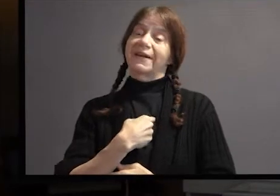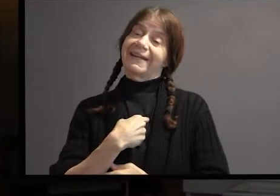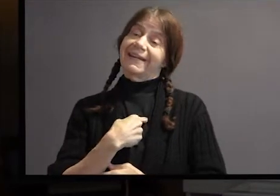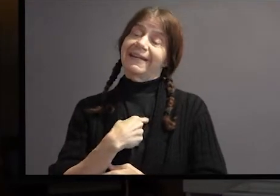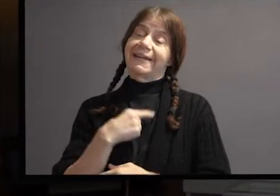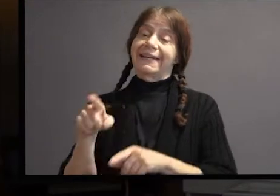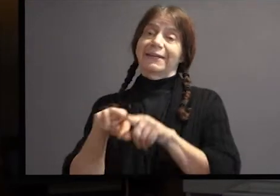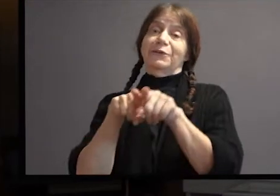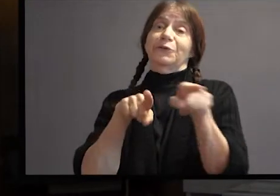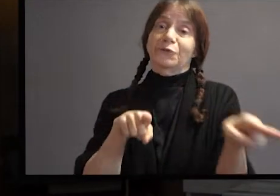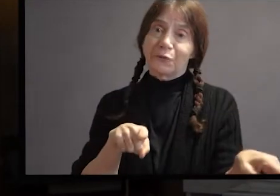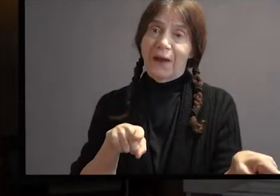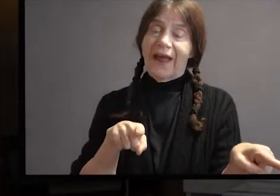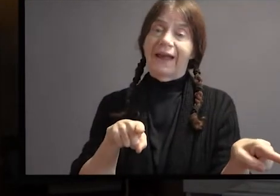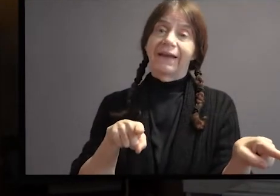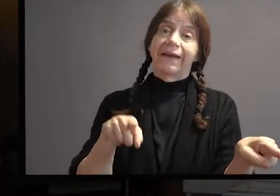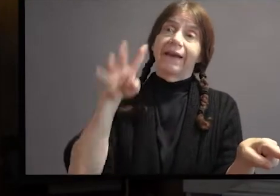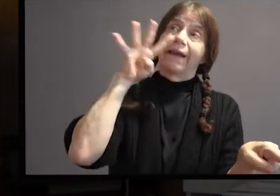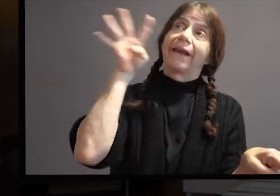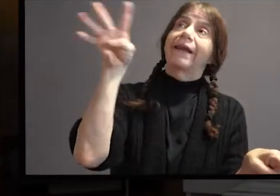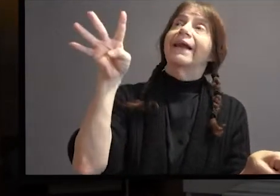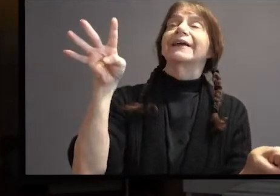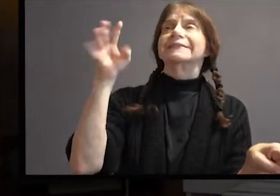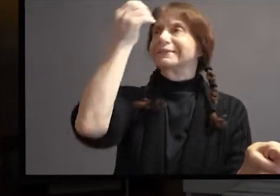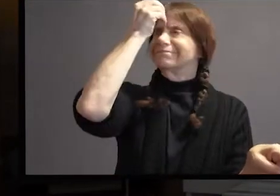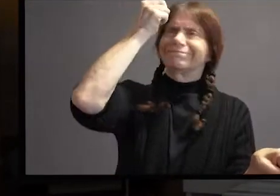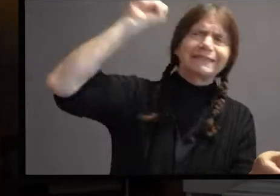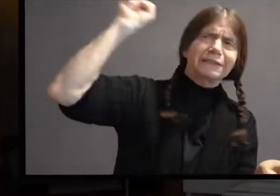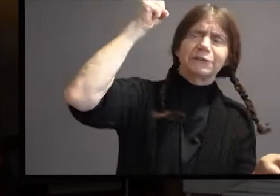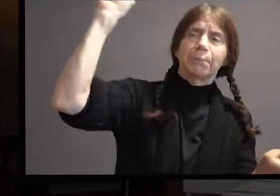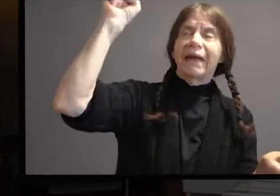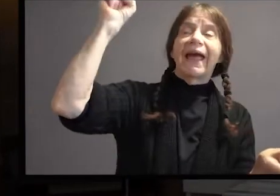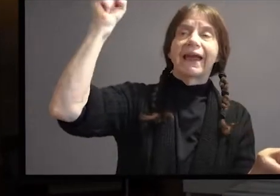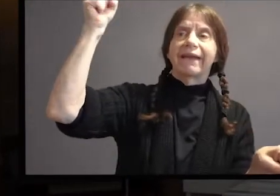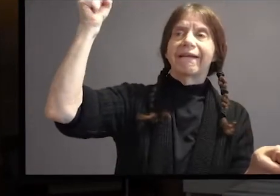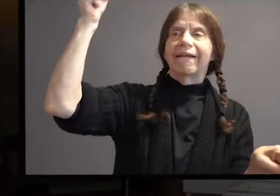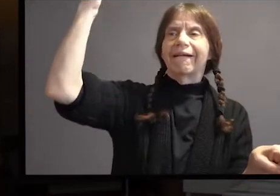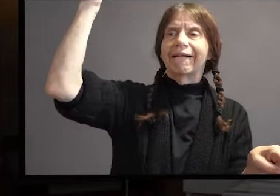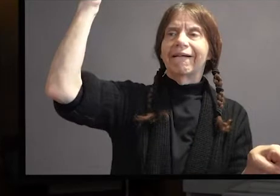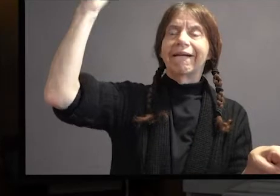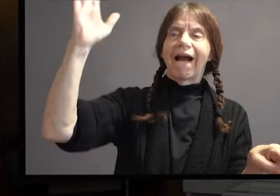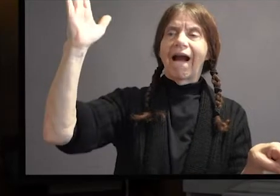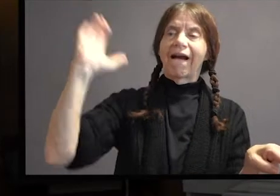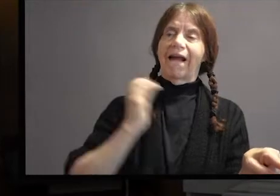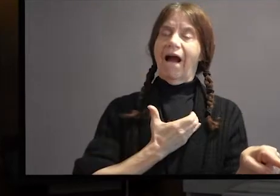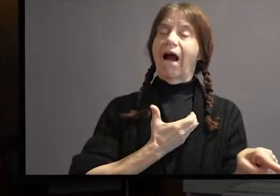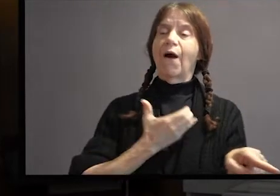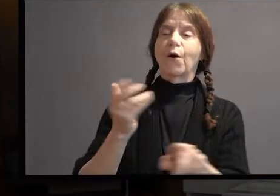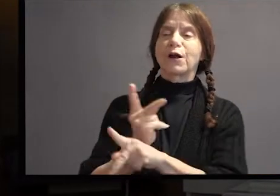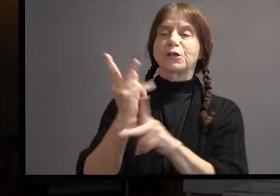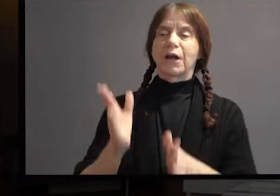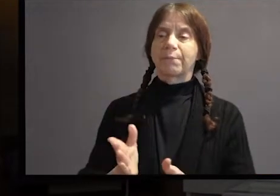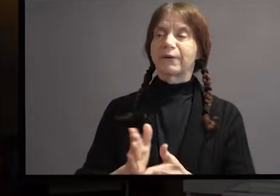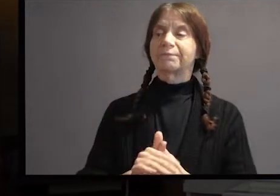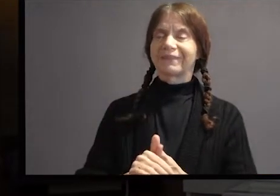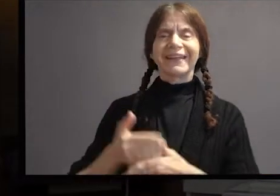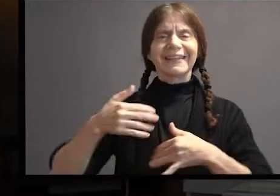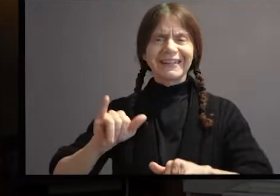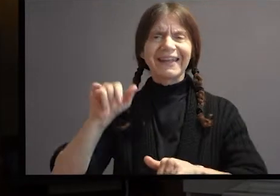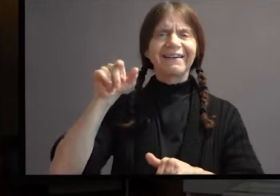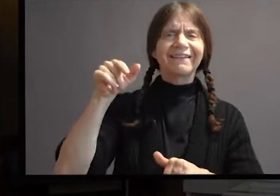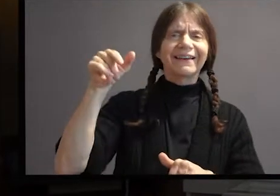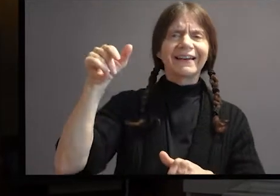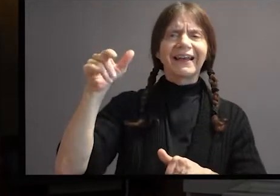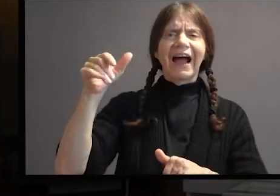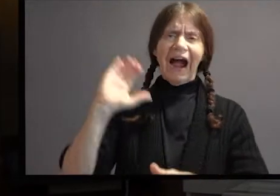have strayed from the flock, even though we have disregarded and disobeyed the voice of our shepherd,